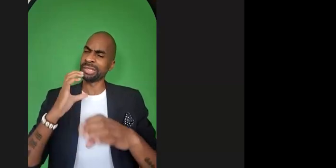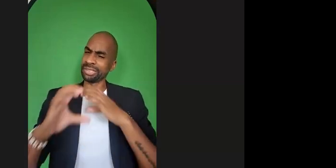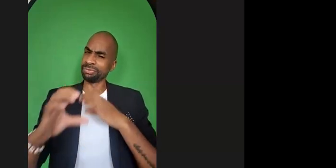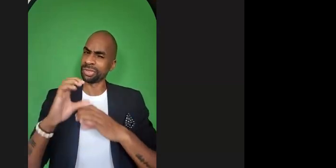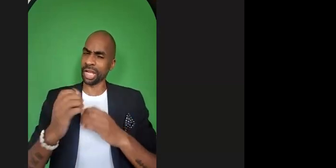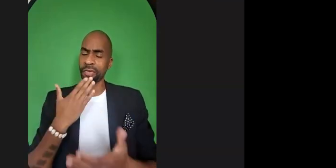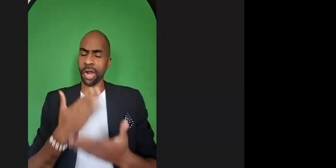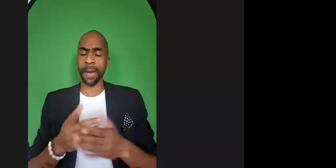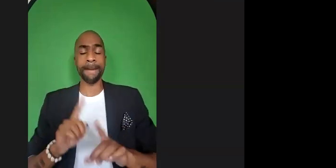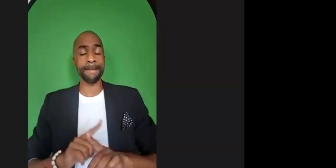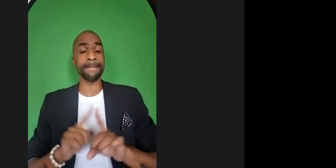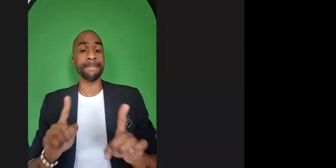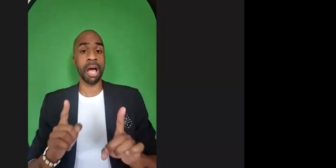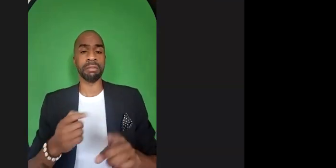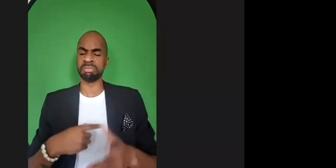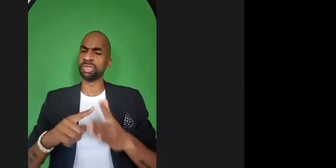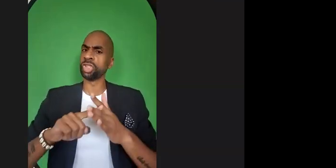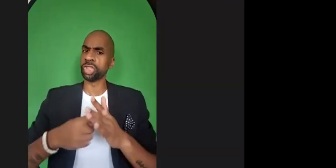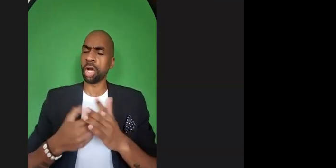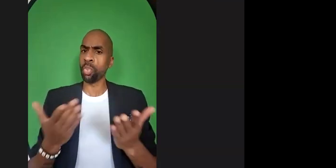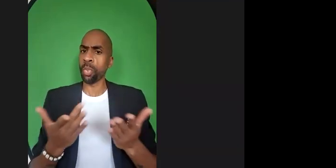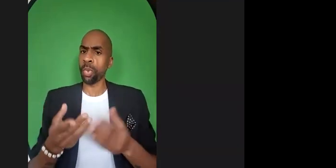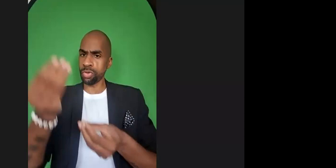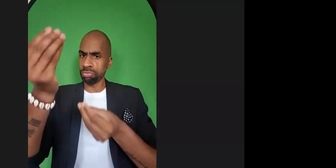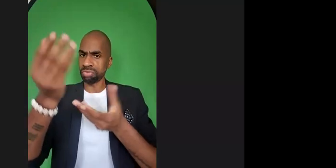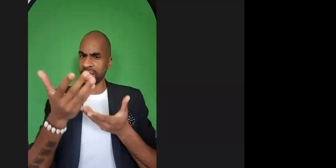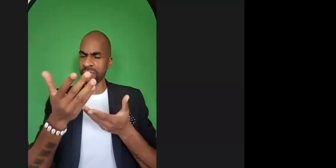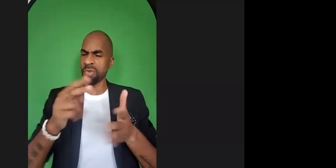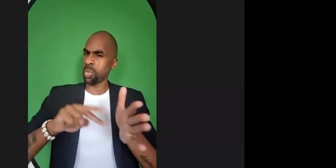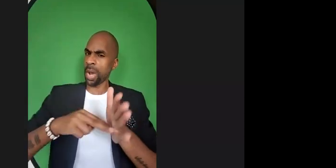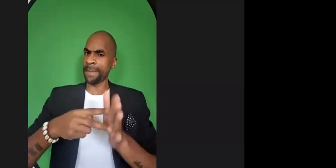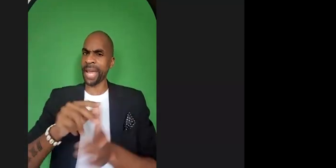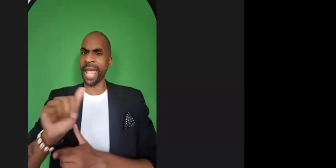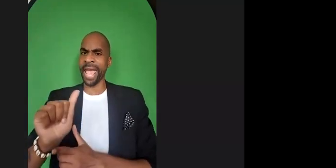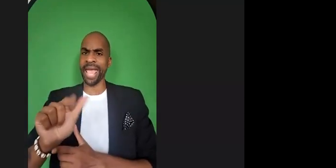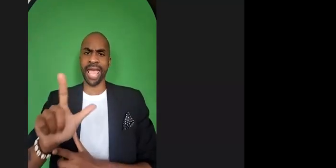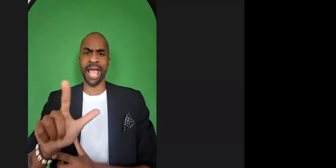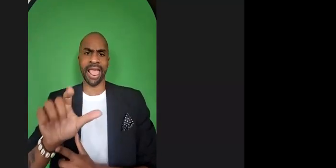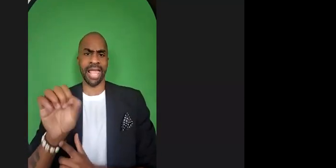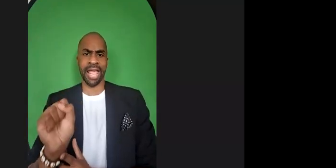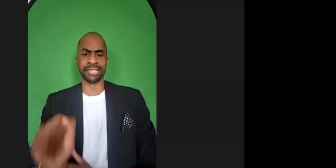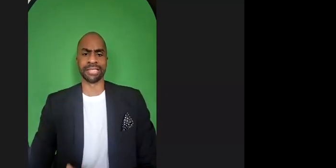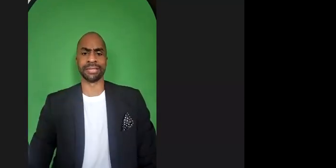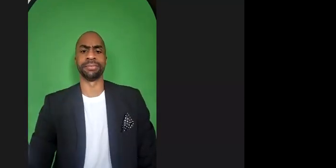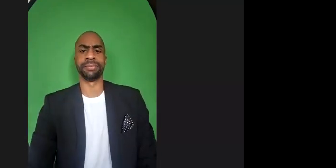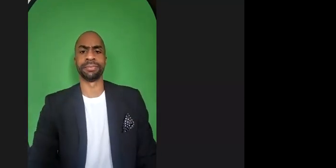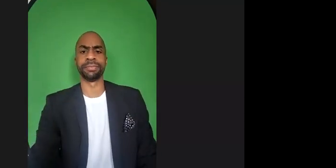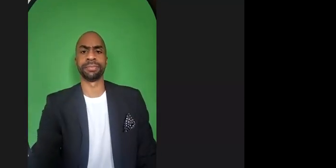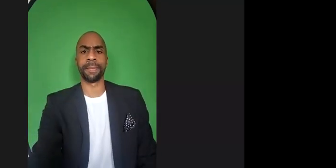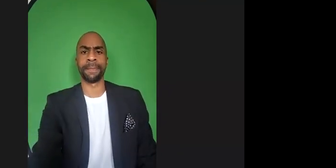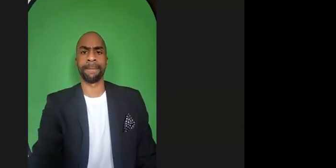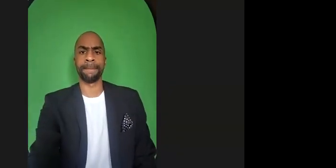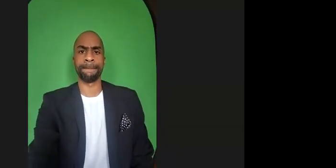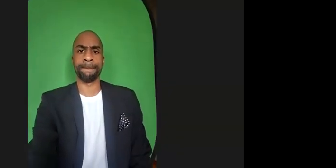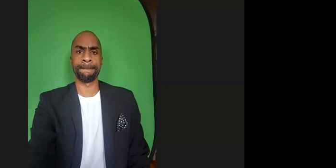I think let's start with you telling us what ALS is. Sure, absolutely. Thank you, Corey, for that